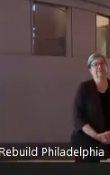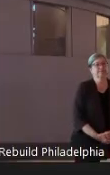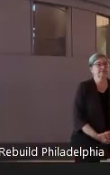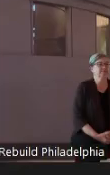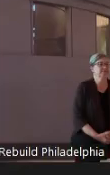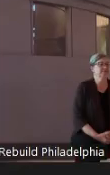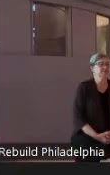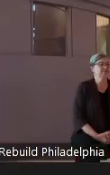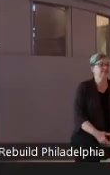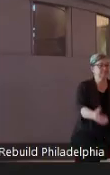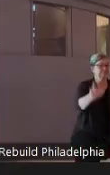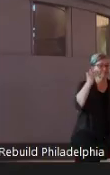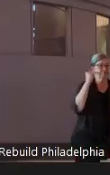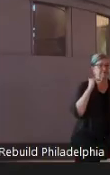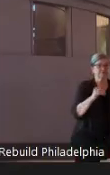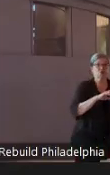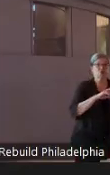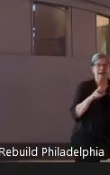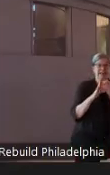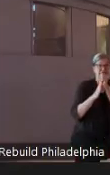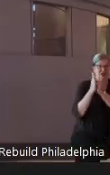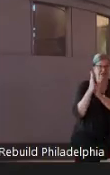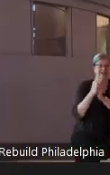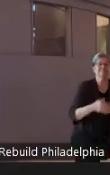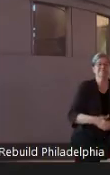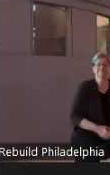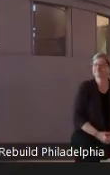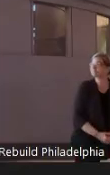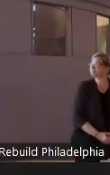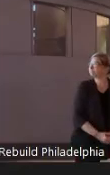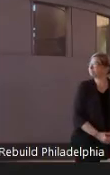All right, we ready to get into the agenda?